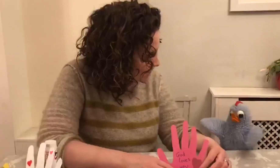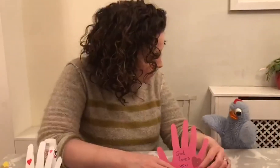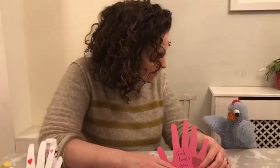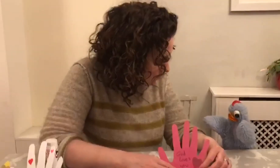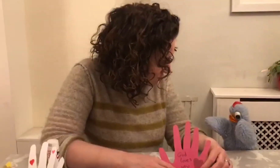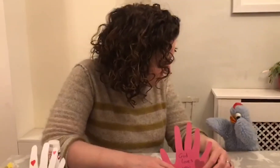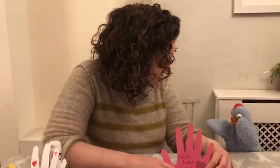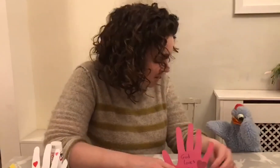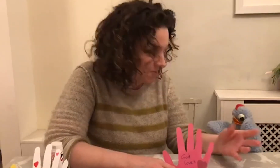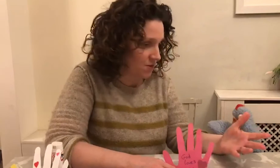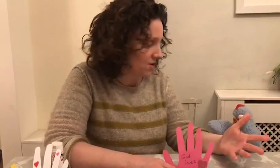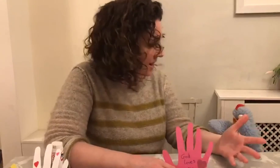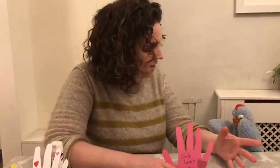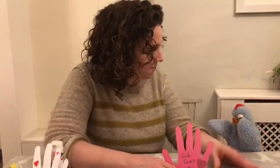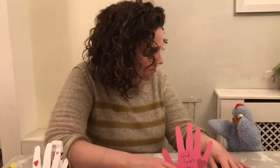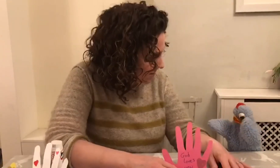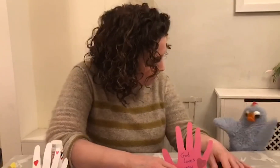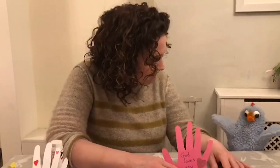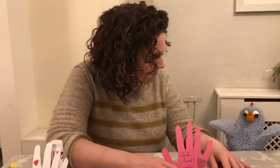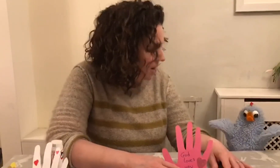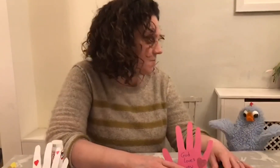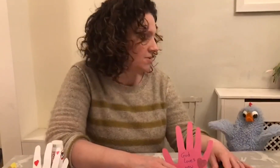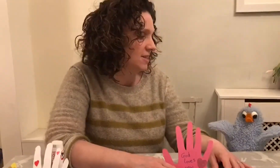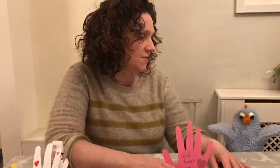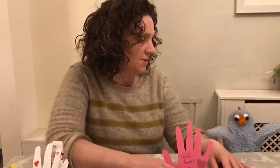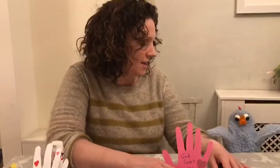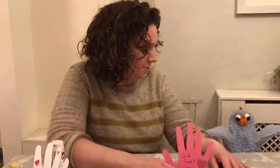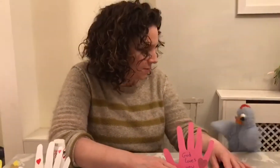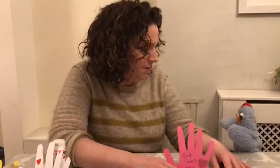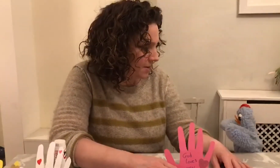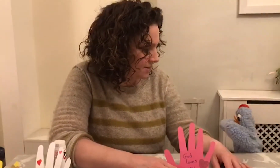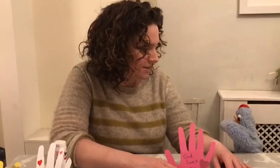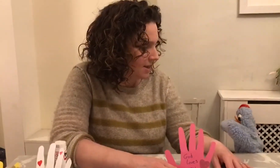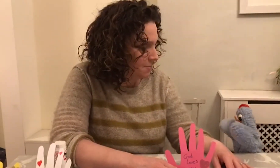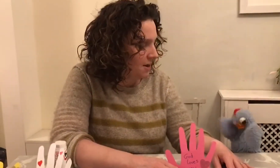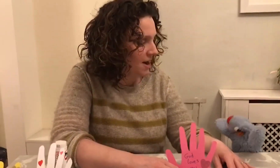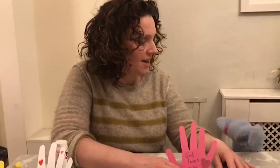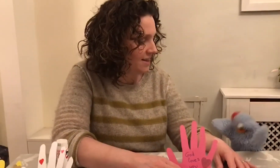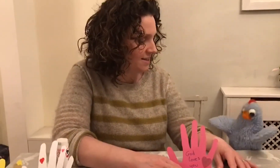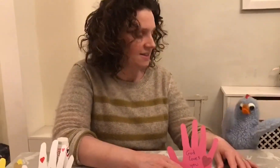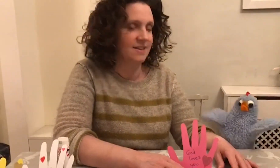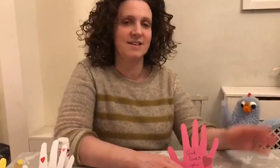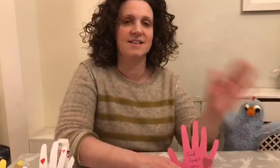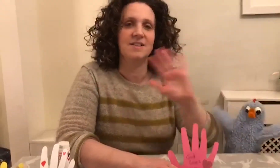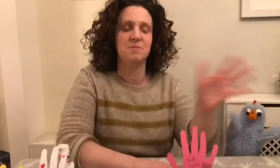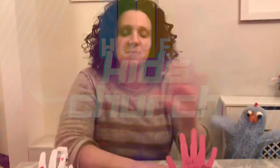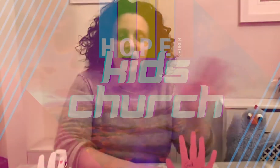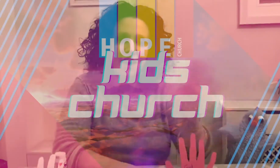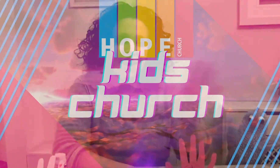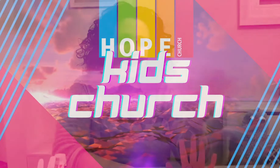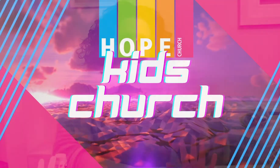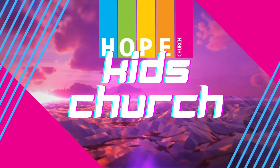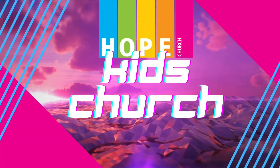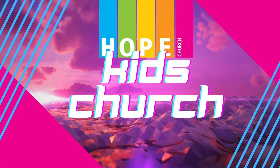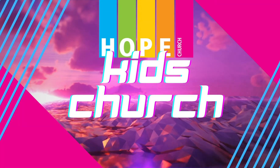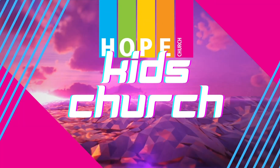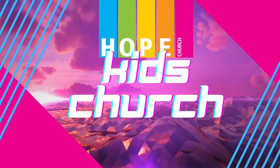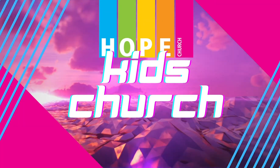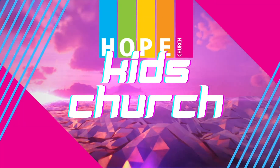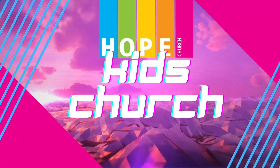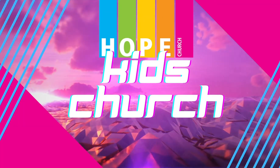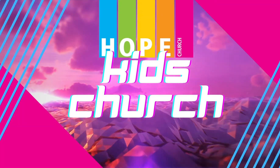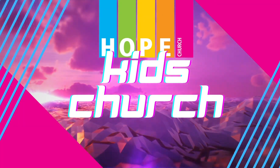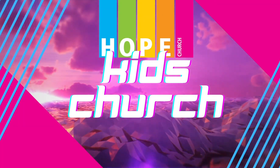that's actually all the time we've got now. We've got to say goodbye, and we'll see everyone next week, won't we? So say goodbye. Bye.